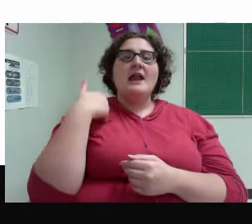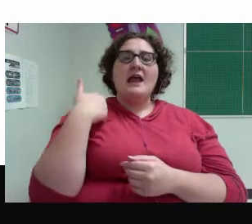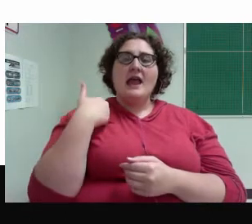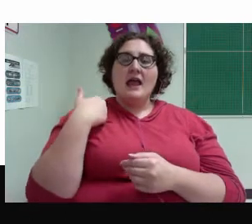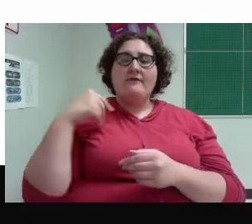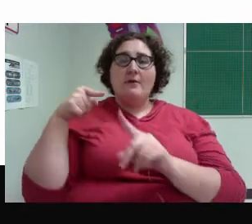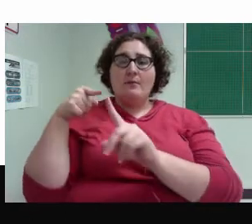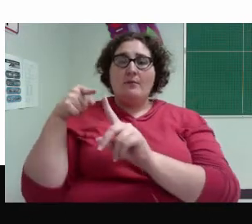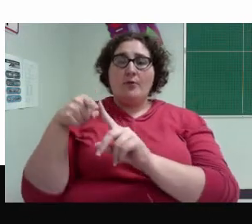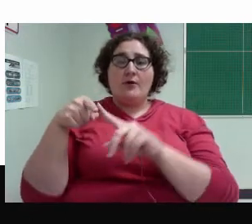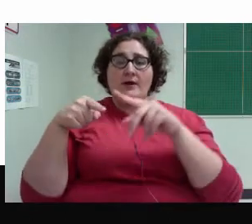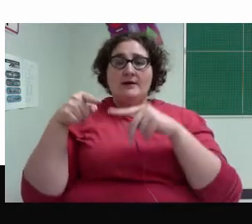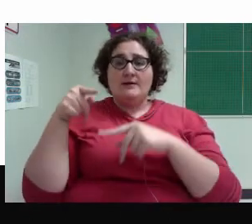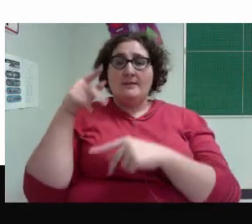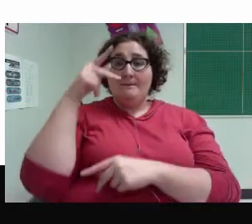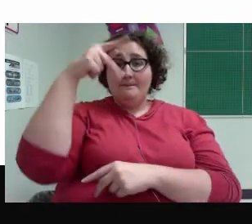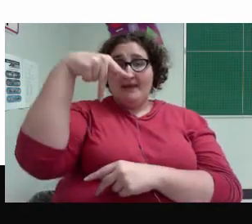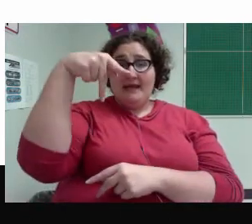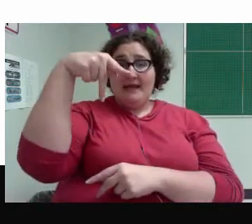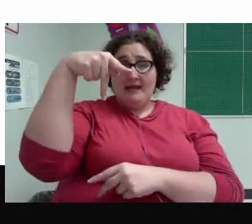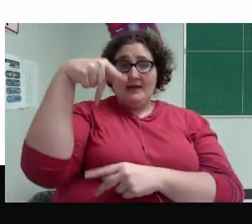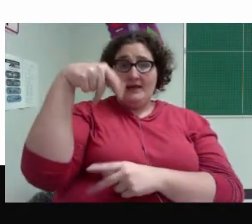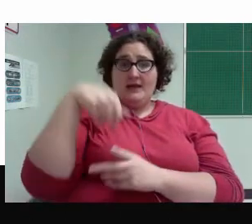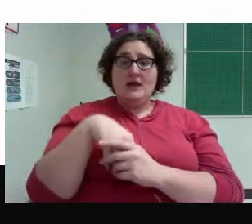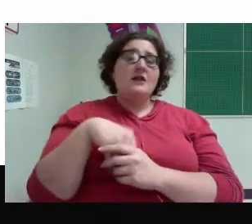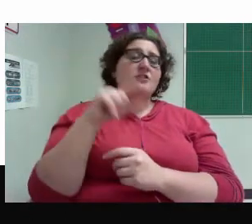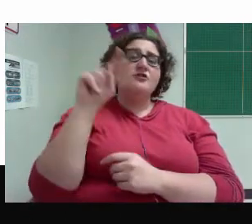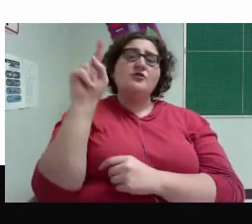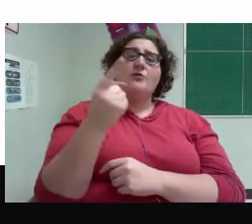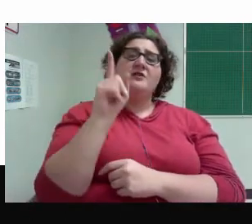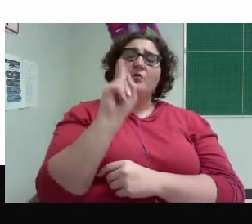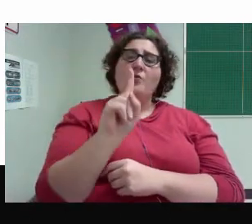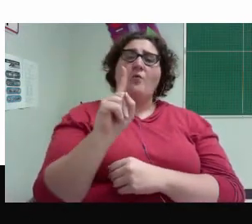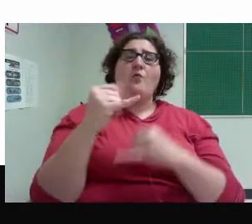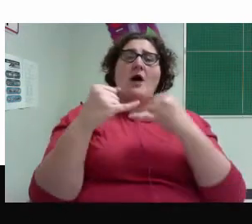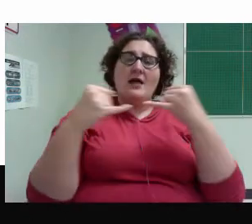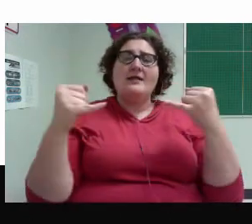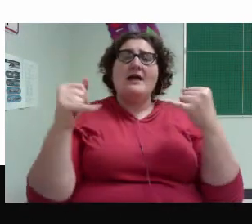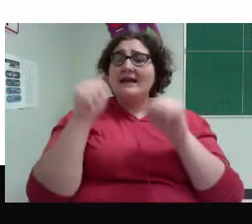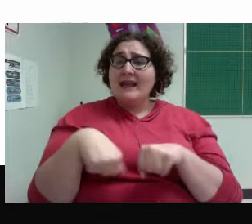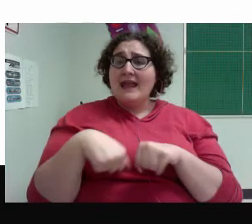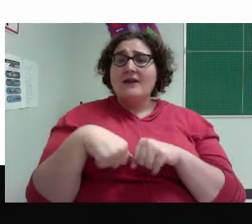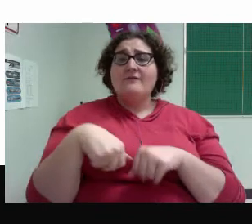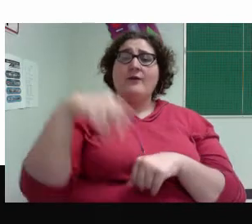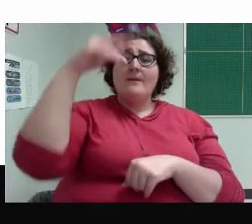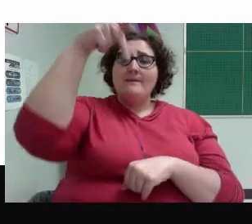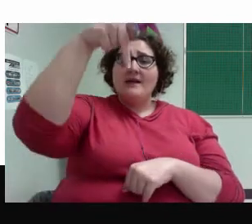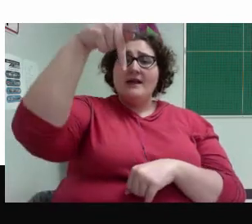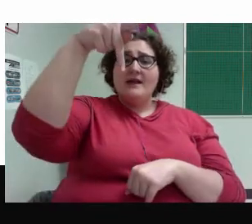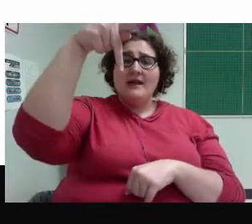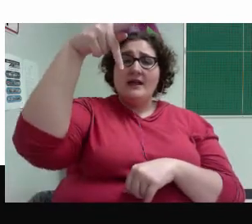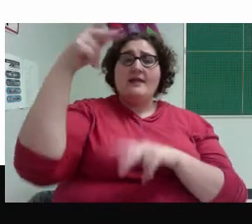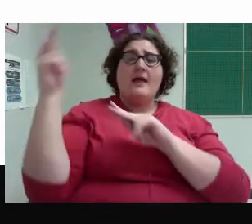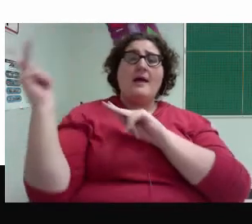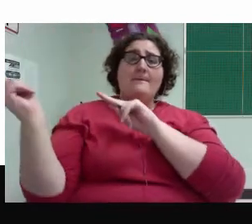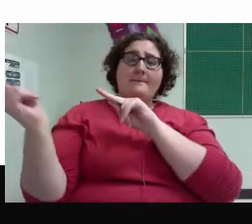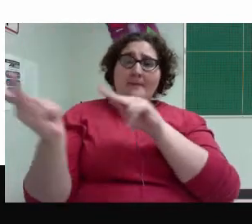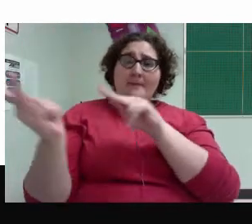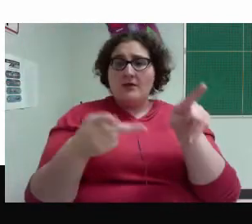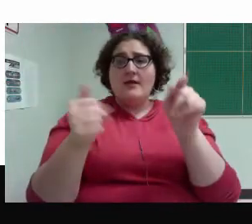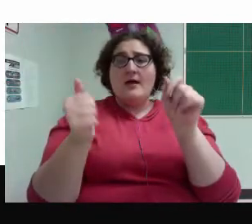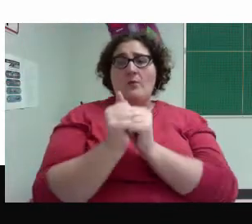have point P over here. There is only one line that I can draw through point P that would be parallel